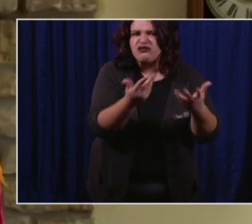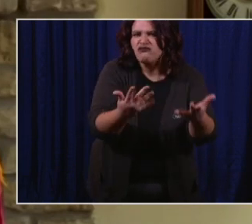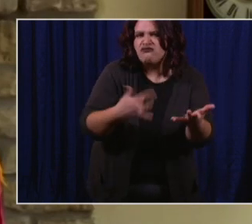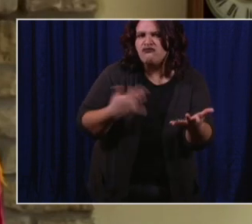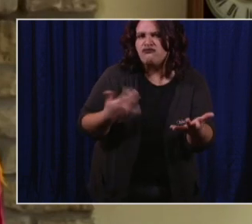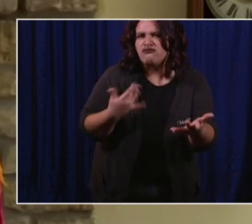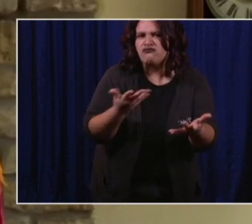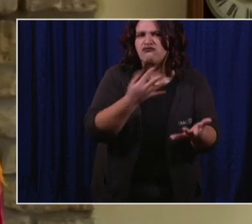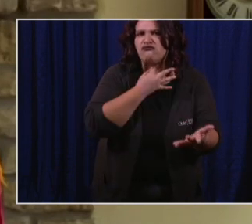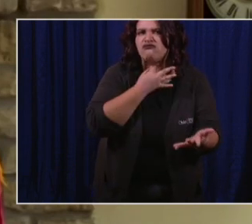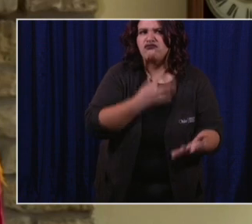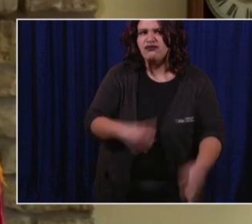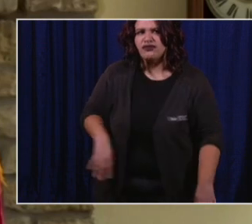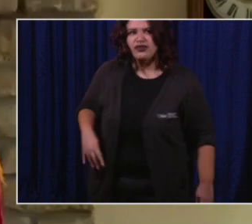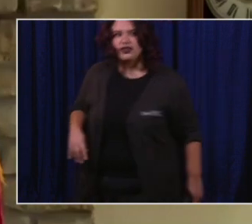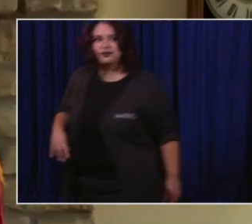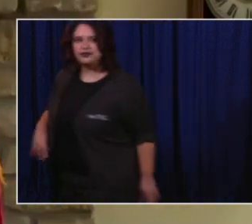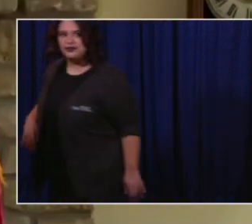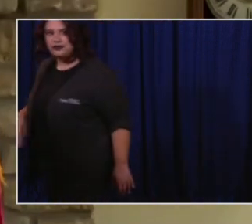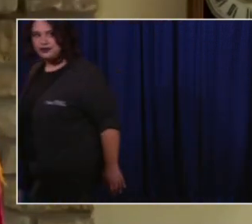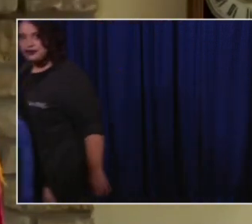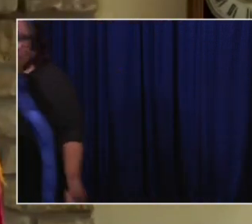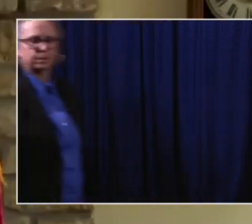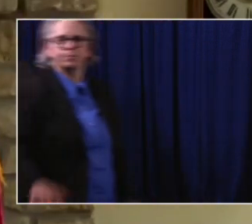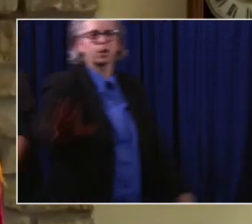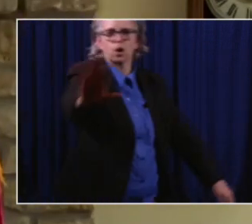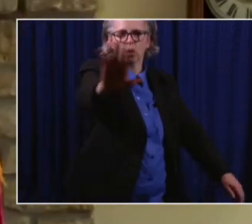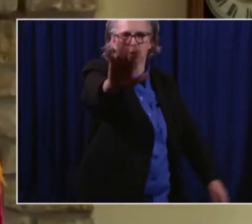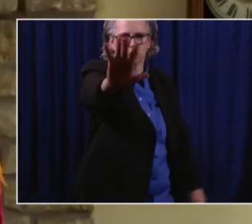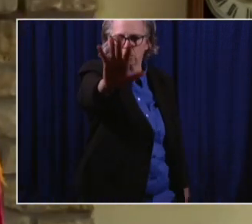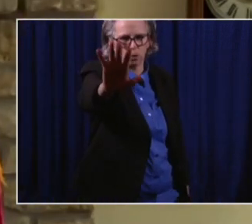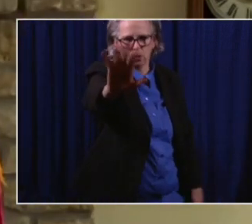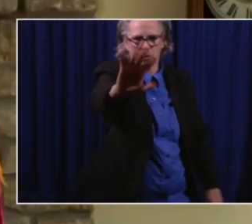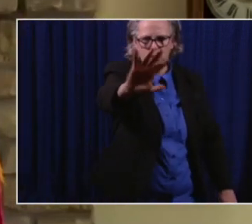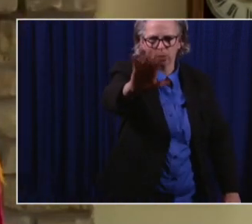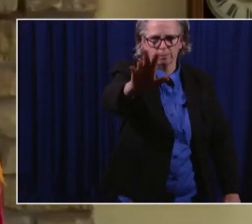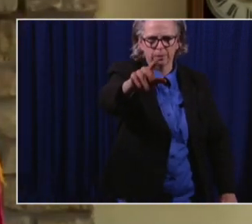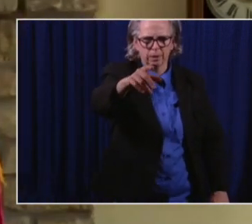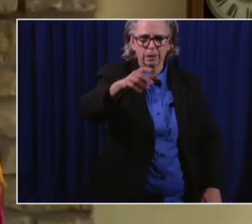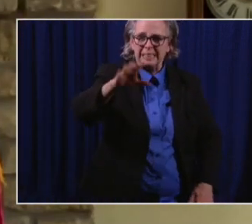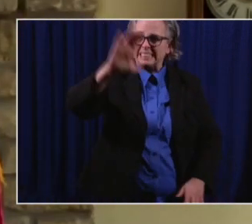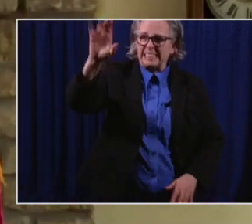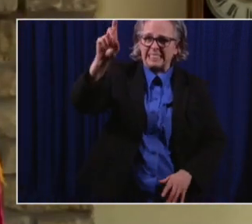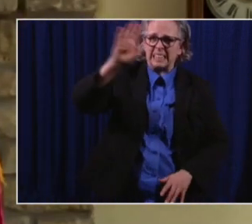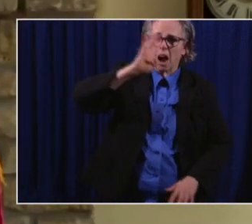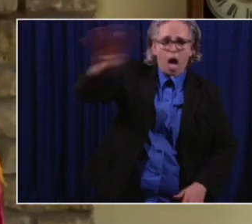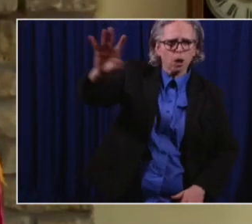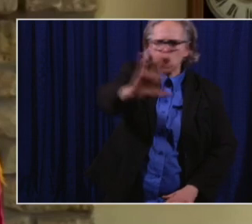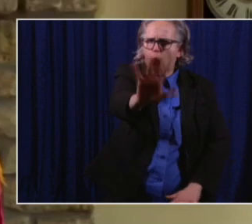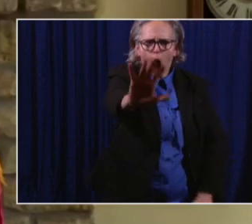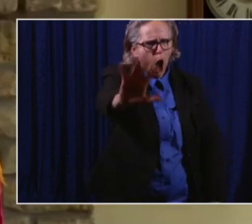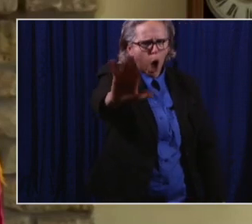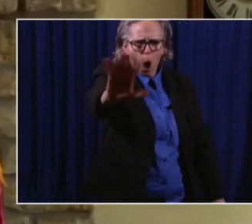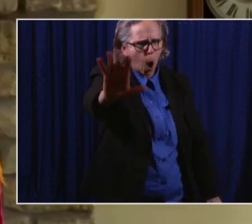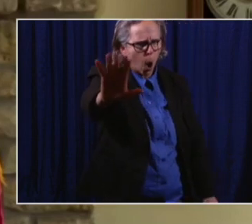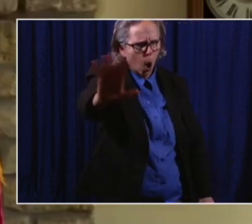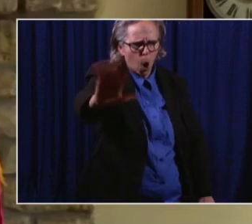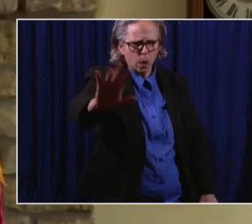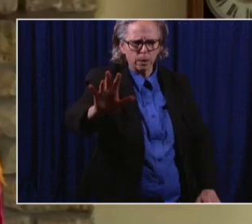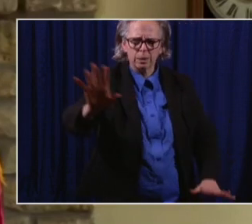Look, we don't want to move away from CDC unless there's some data that shows that we are safe in moving away from